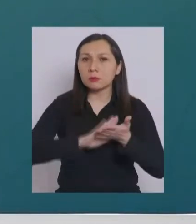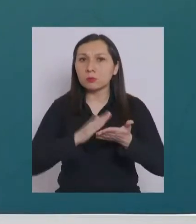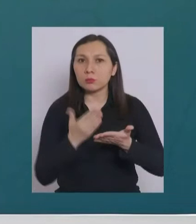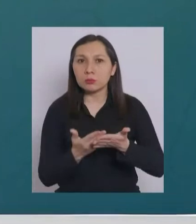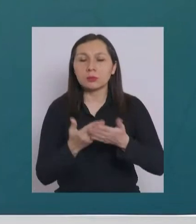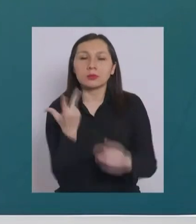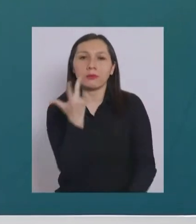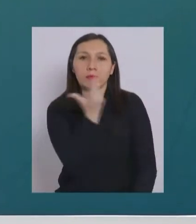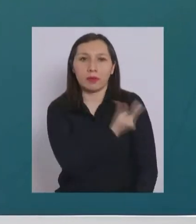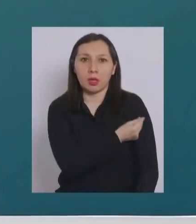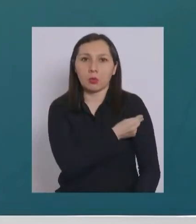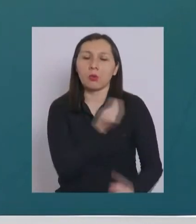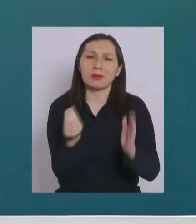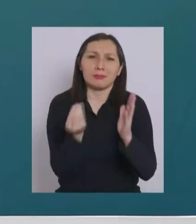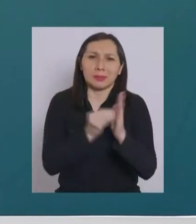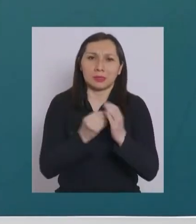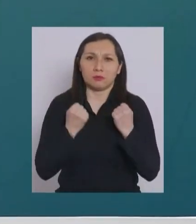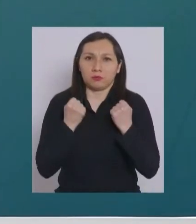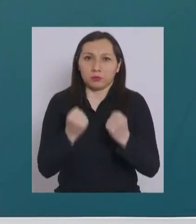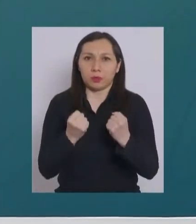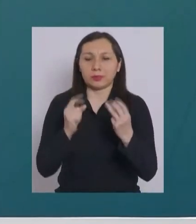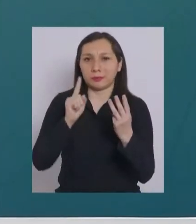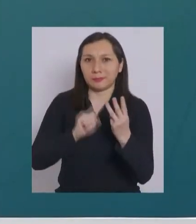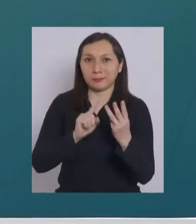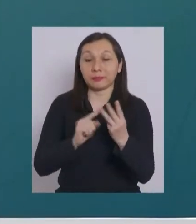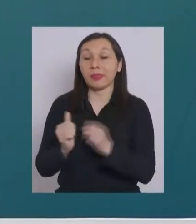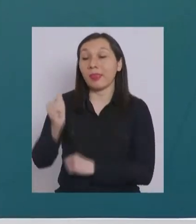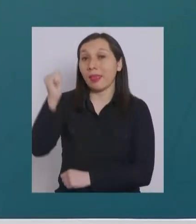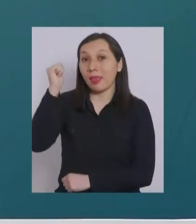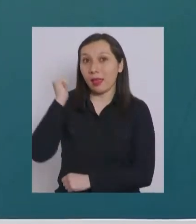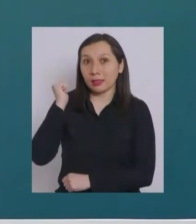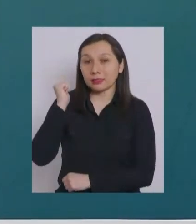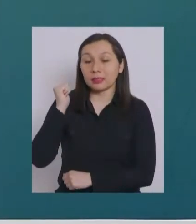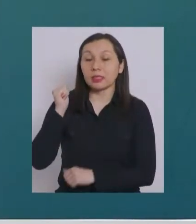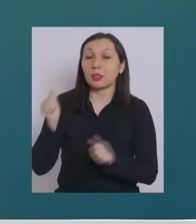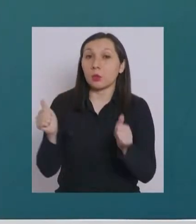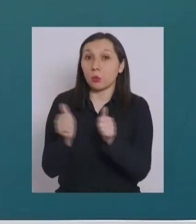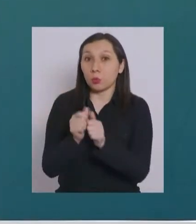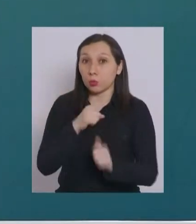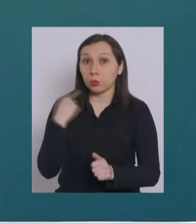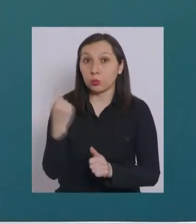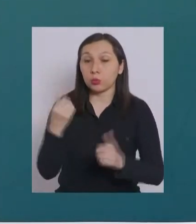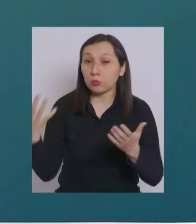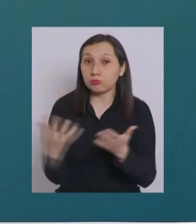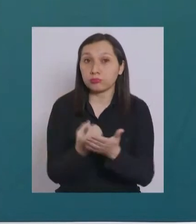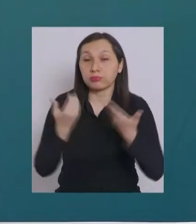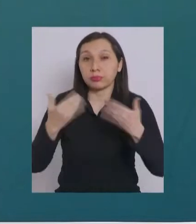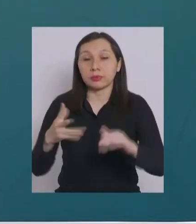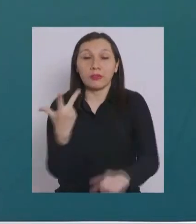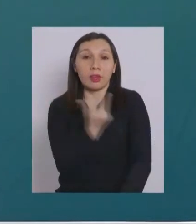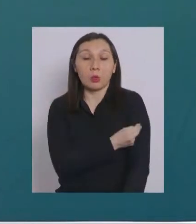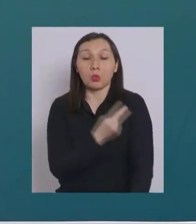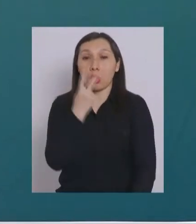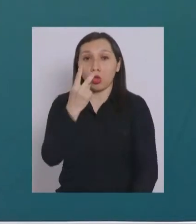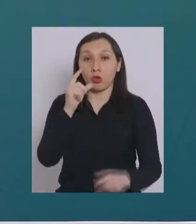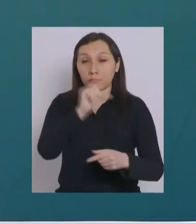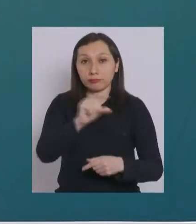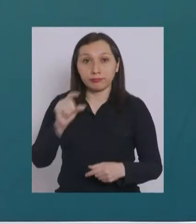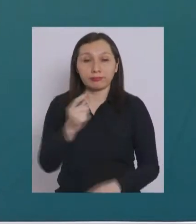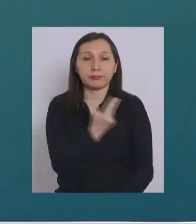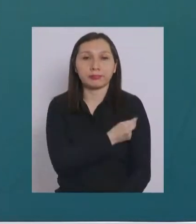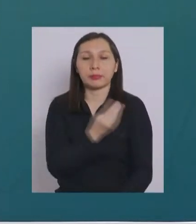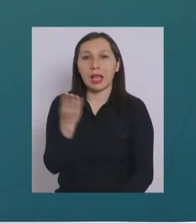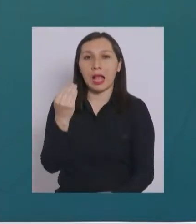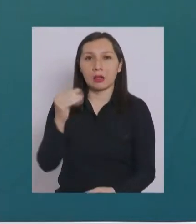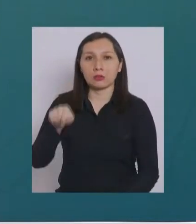analysis of the effectiveness of the booster vaccine. As of yesterday, together, we have been able to vaccinate with